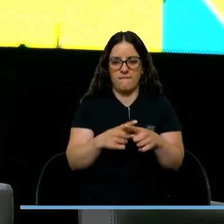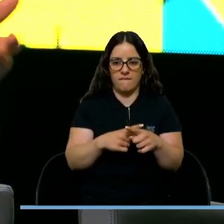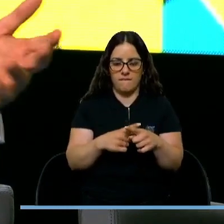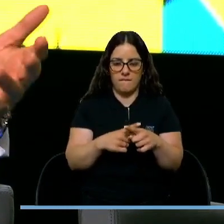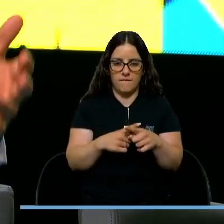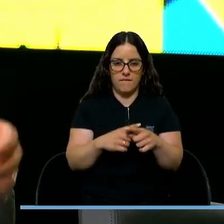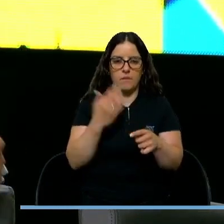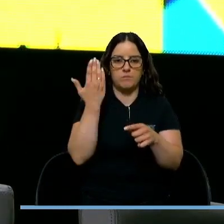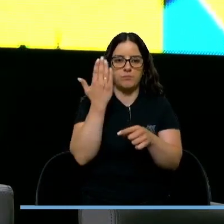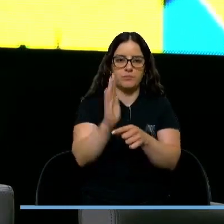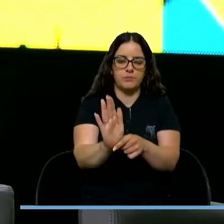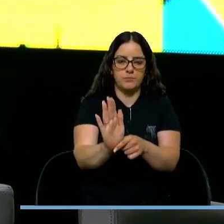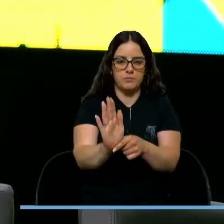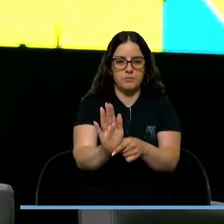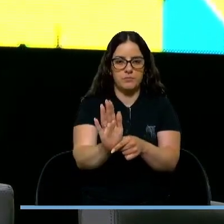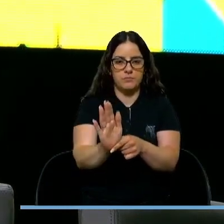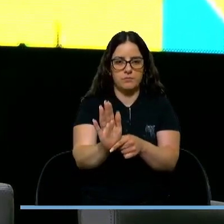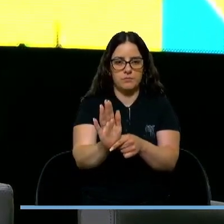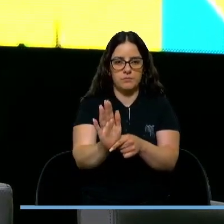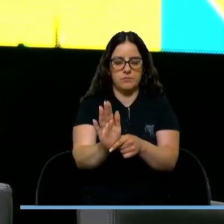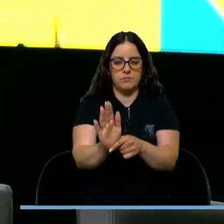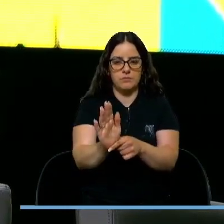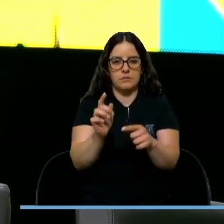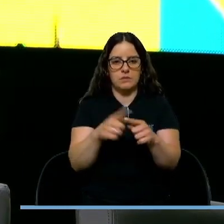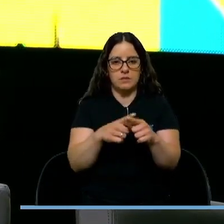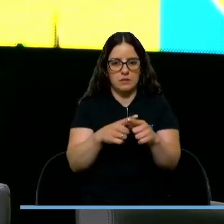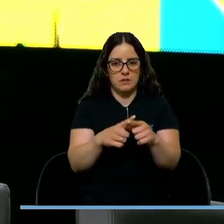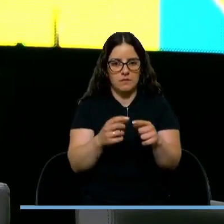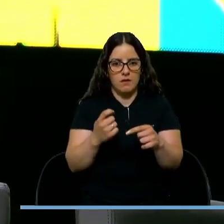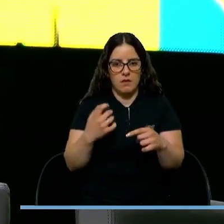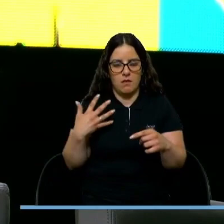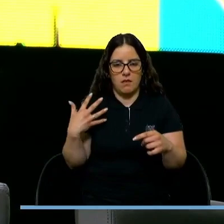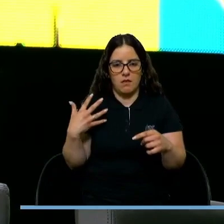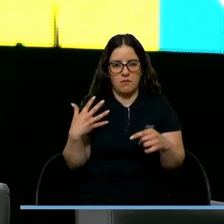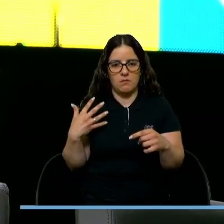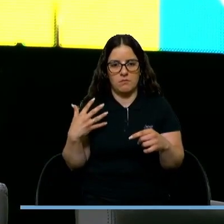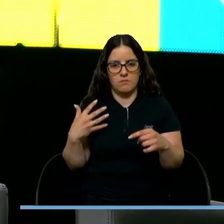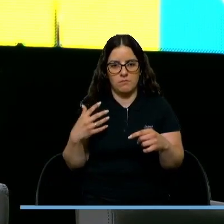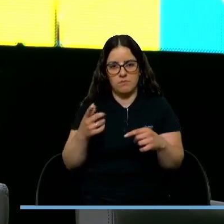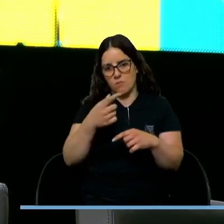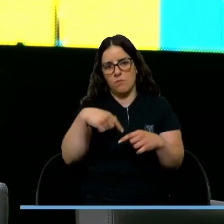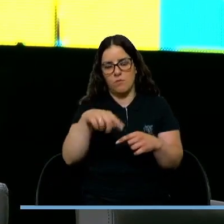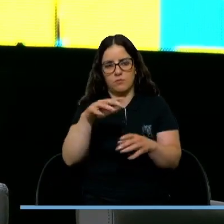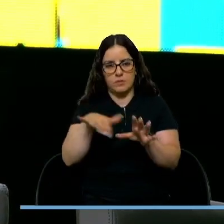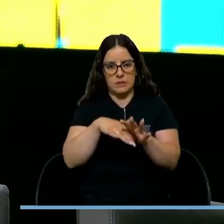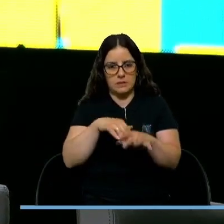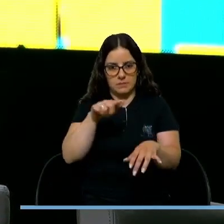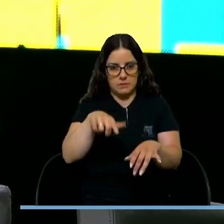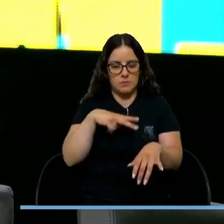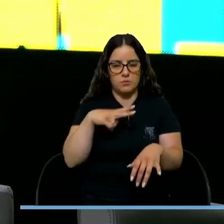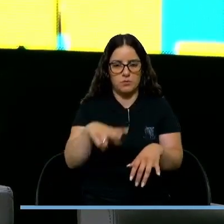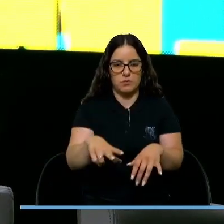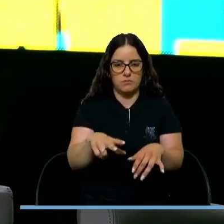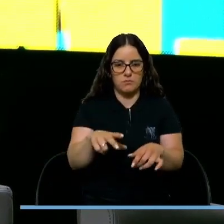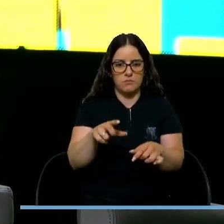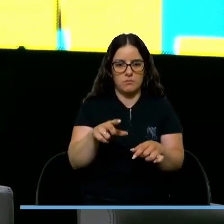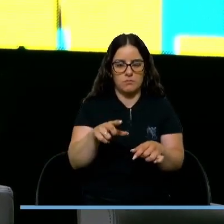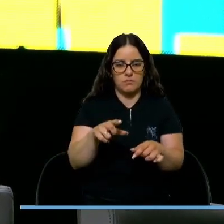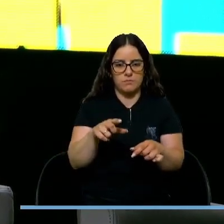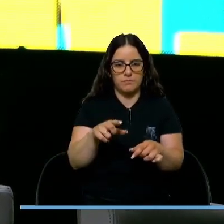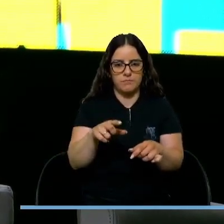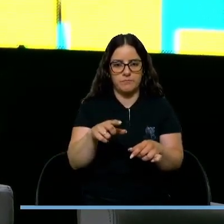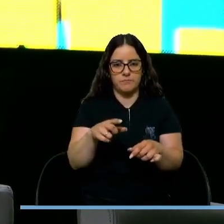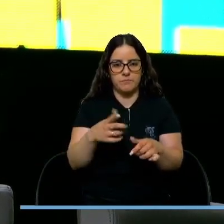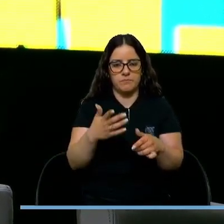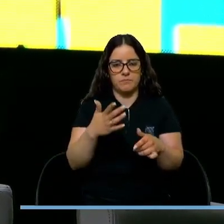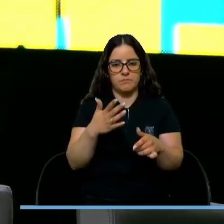impact. Let me give you an example of a recent initiative that we were part of in Portugal, which will have an